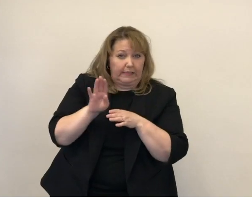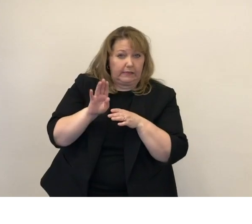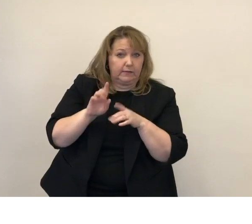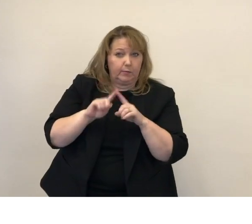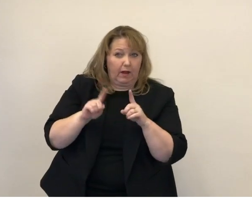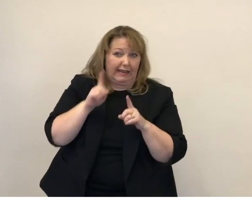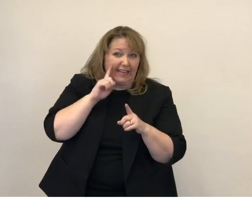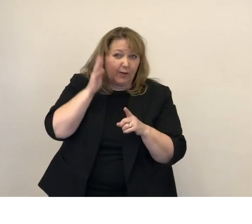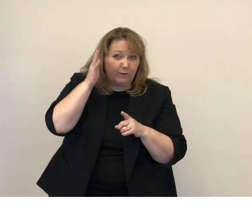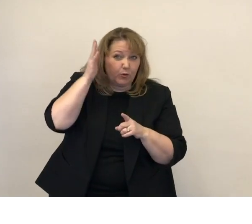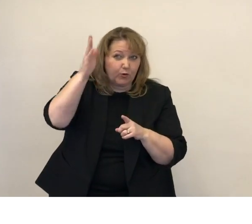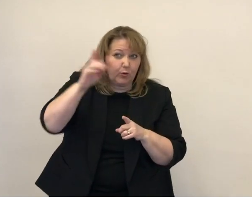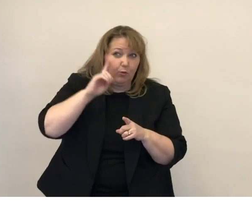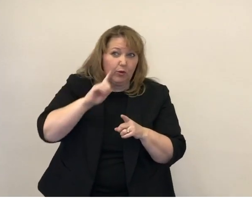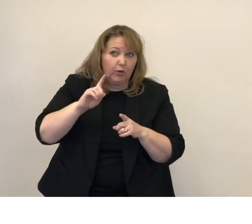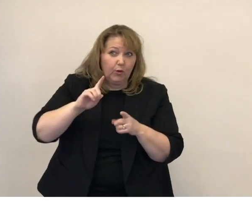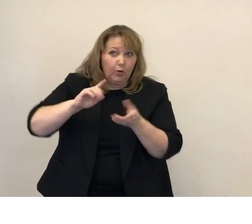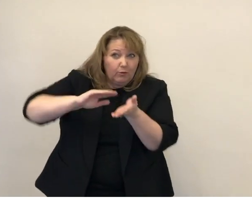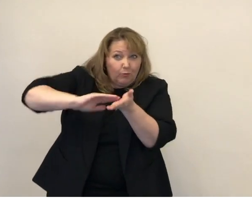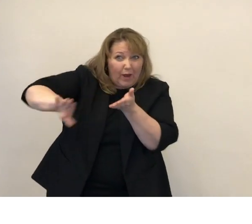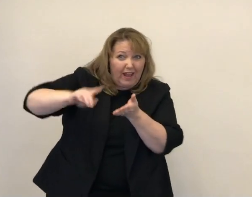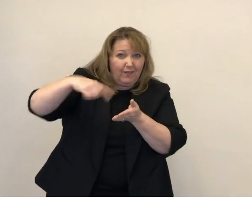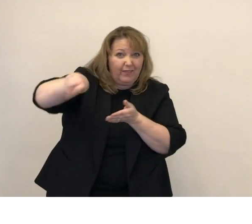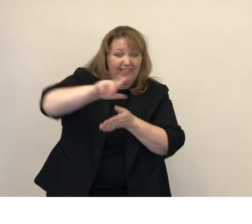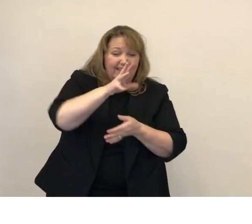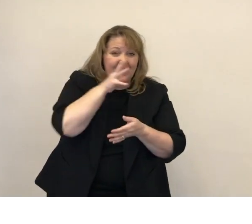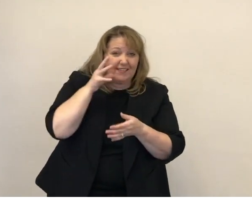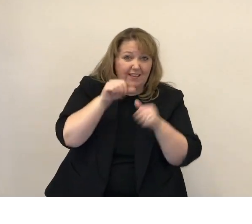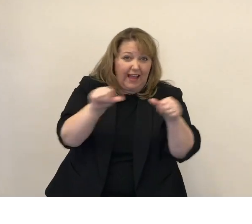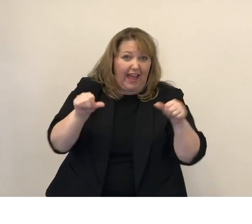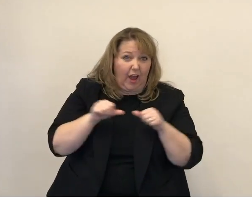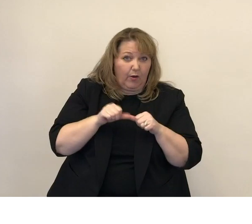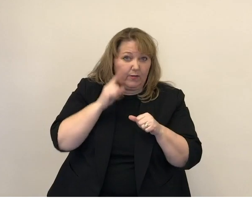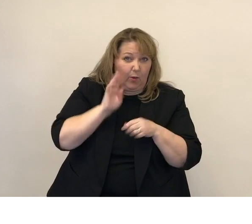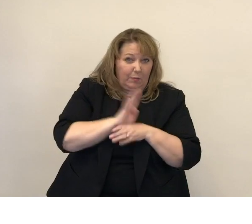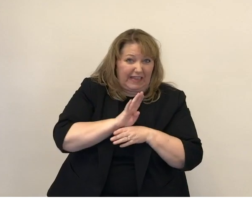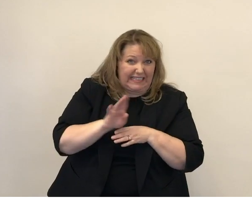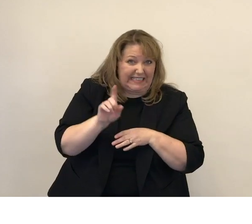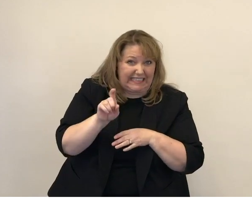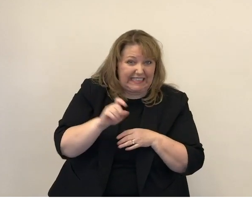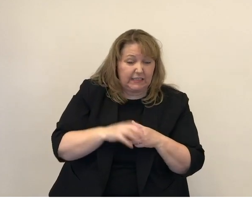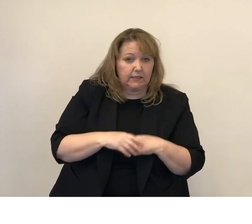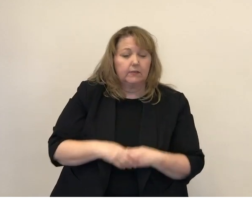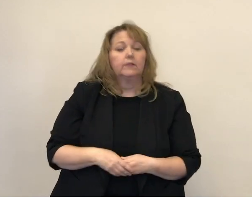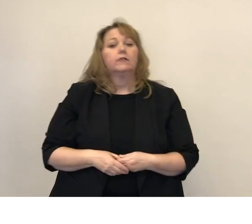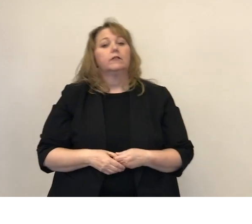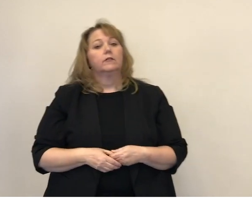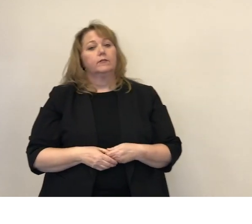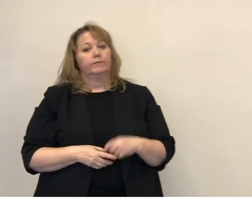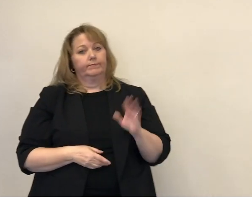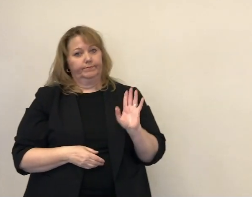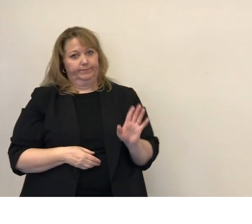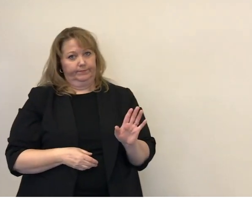allow counties to exempt themselves, or geographical regions? Okay, as governor of the state of Nevada, I'm responsible for 17 counties. They